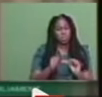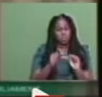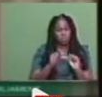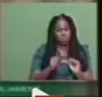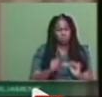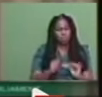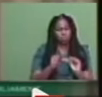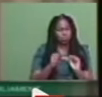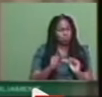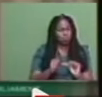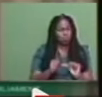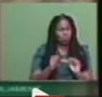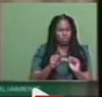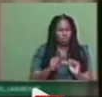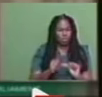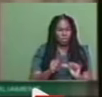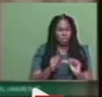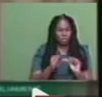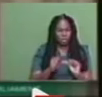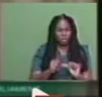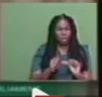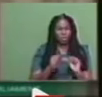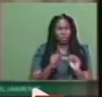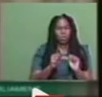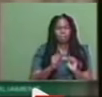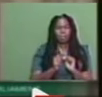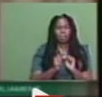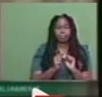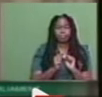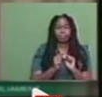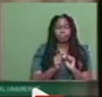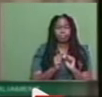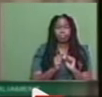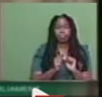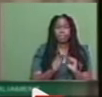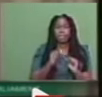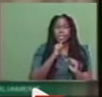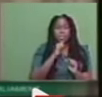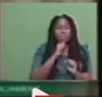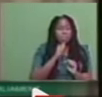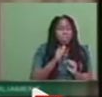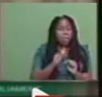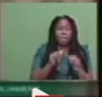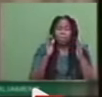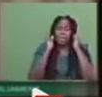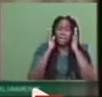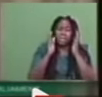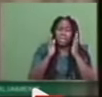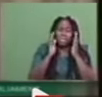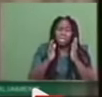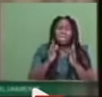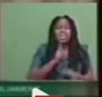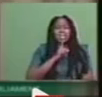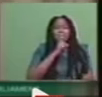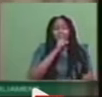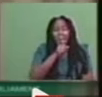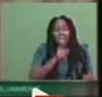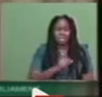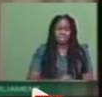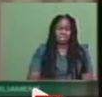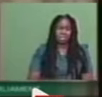in his most recent spotlight, ignoring the facts facing him in the very graph that he had presented.